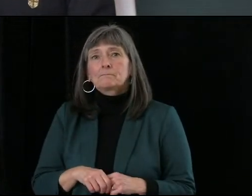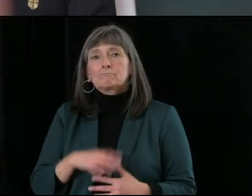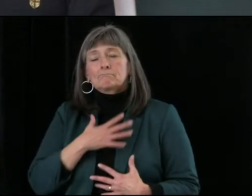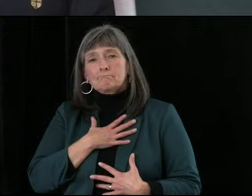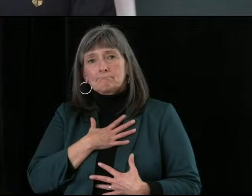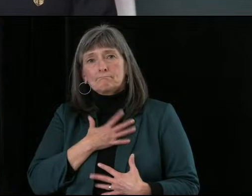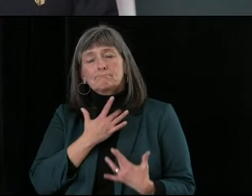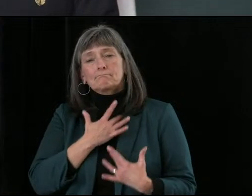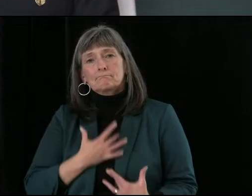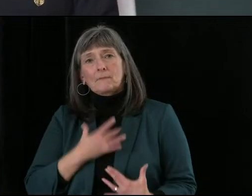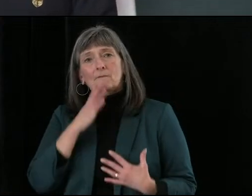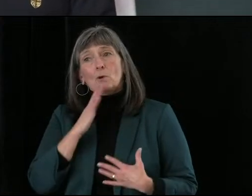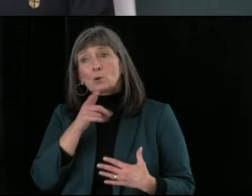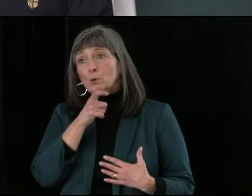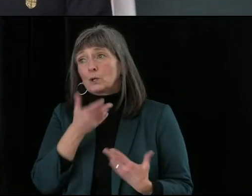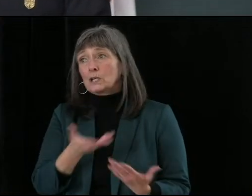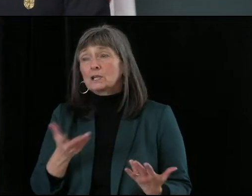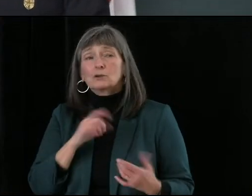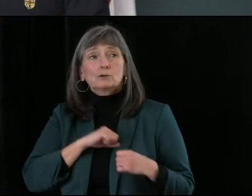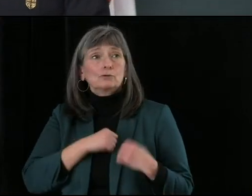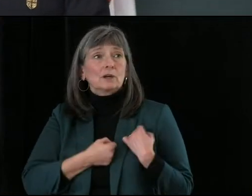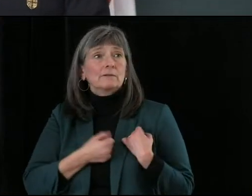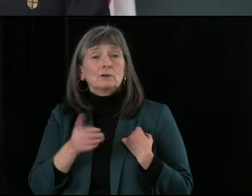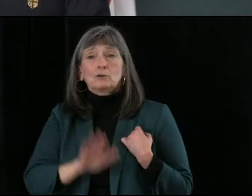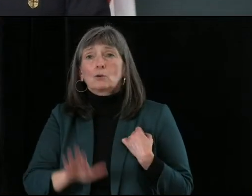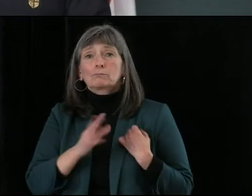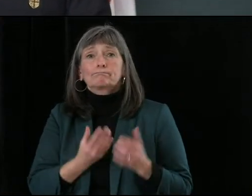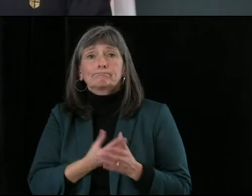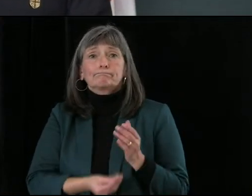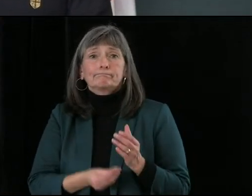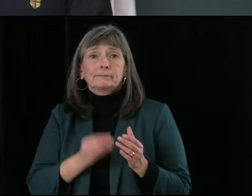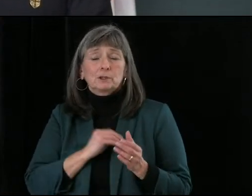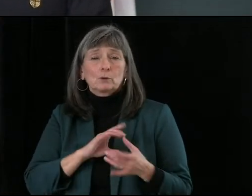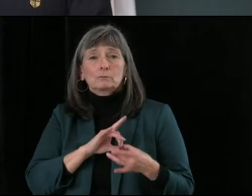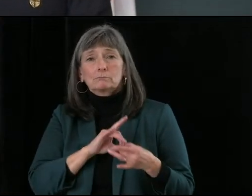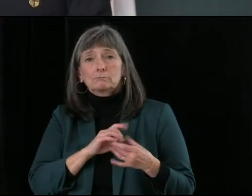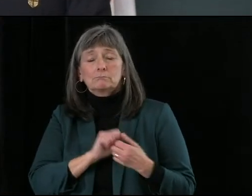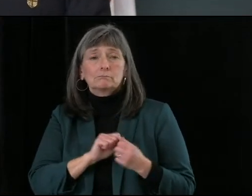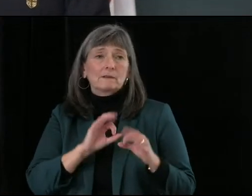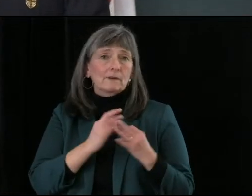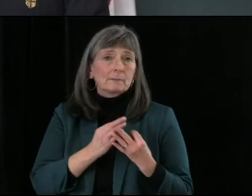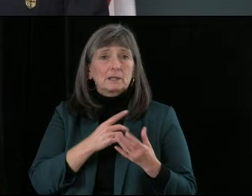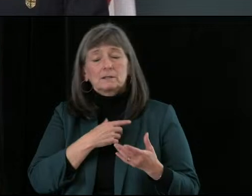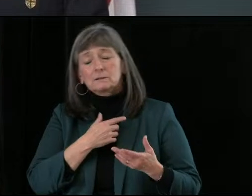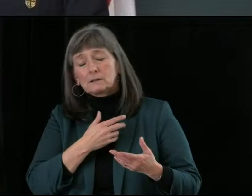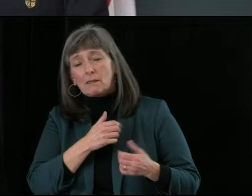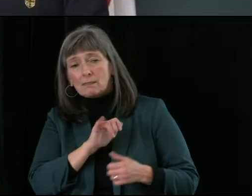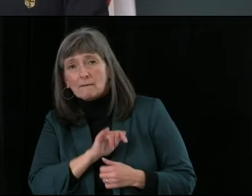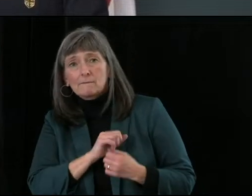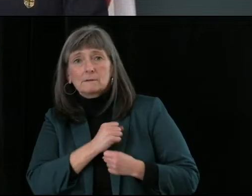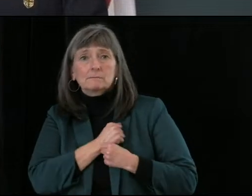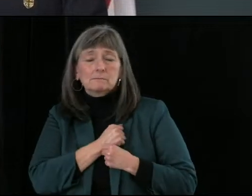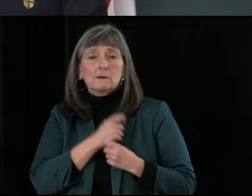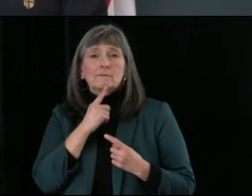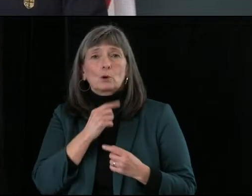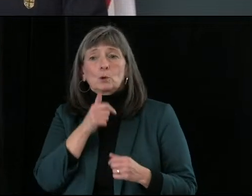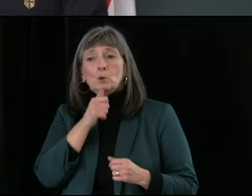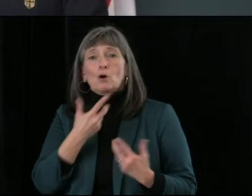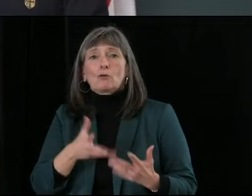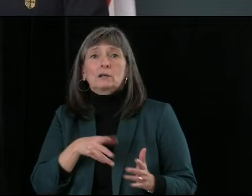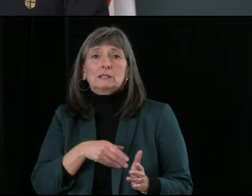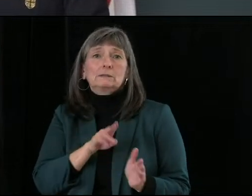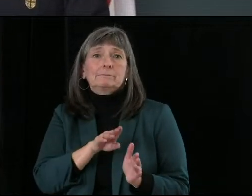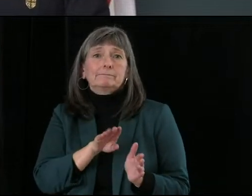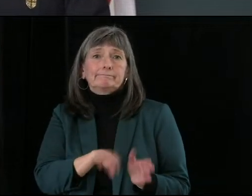to those in attendance today who are grieving the loss of loved ones killed by intimate partner violence. I commend